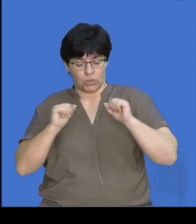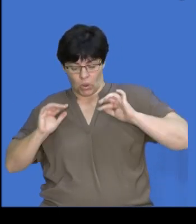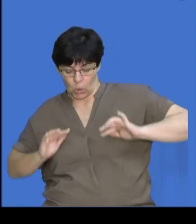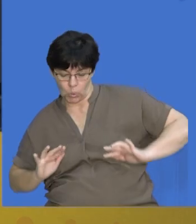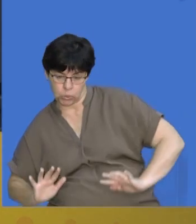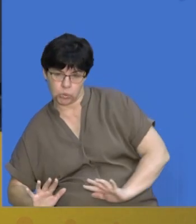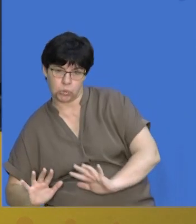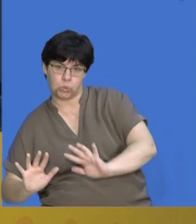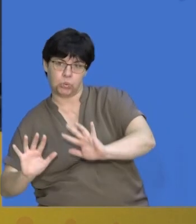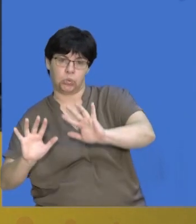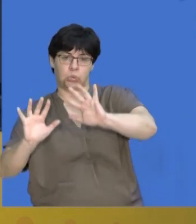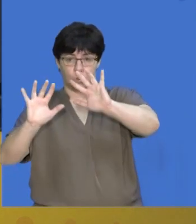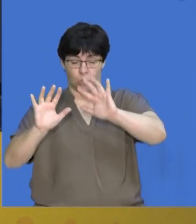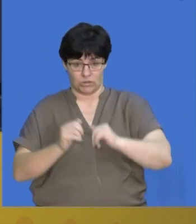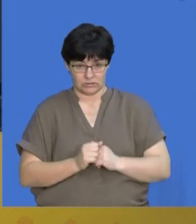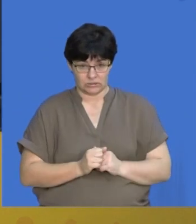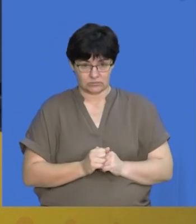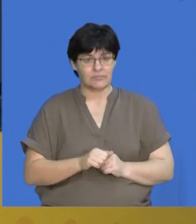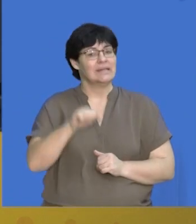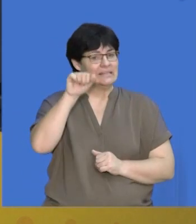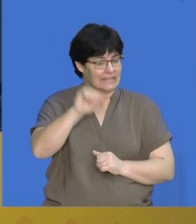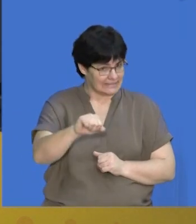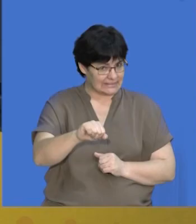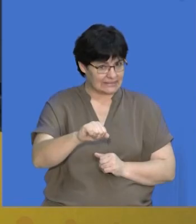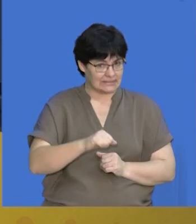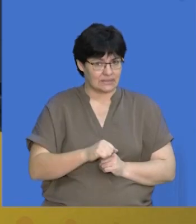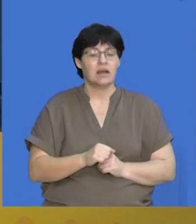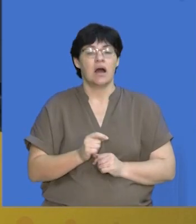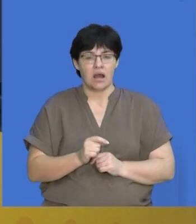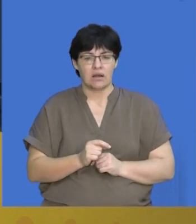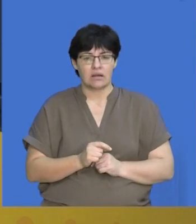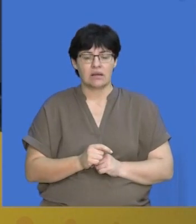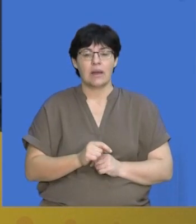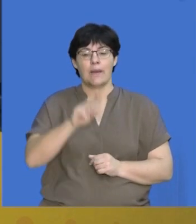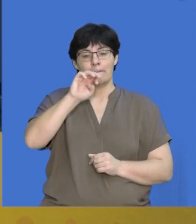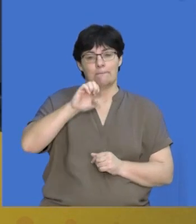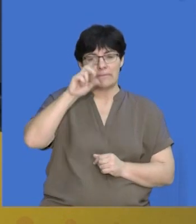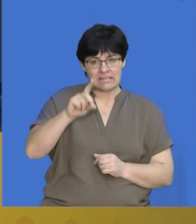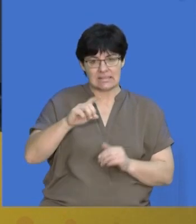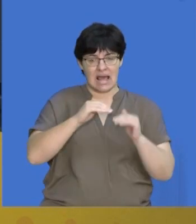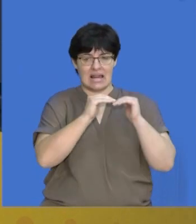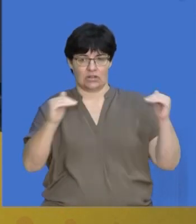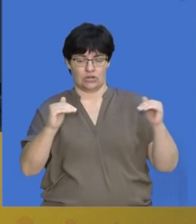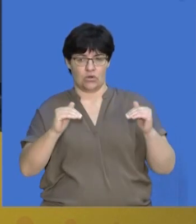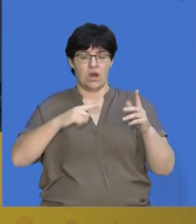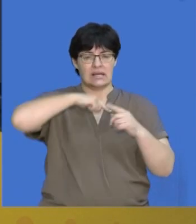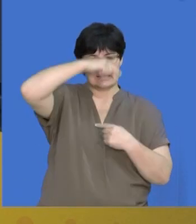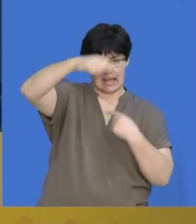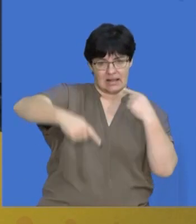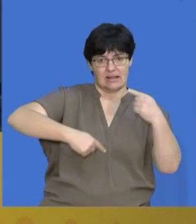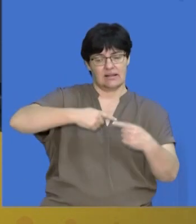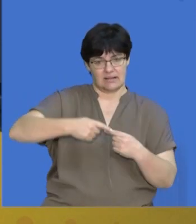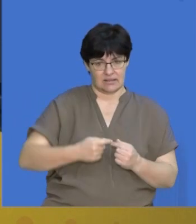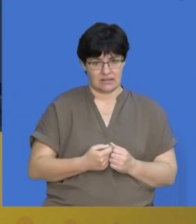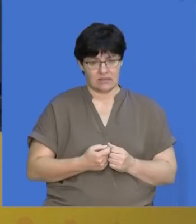we learned? Yes, this question is about the mid-latitude cyclone. And what is important is, with